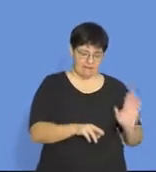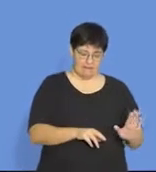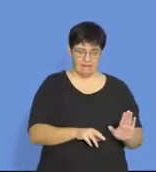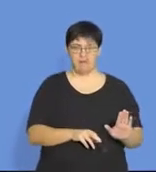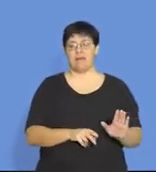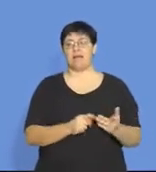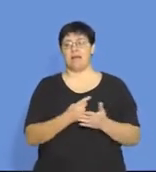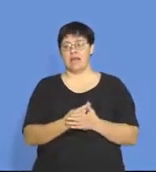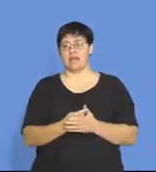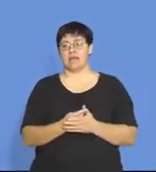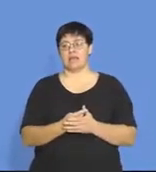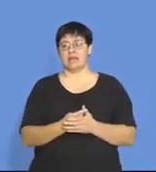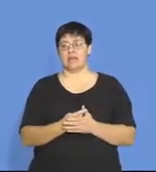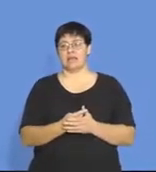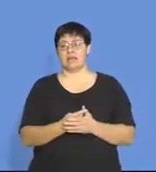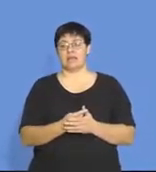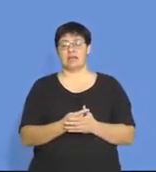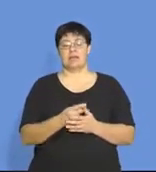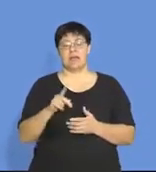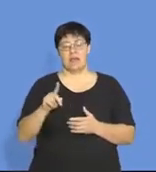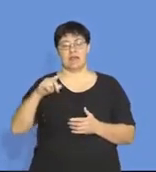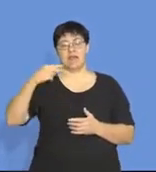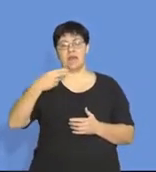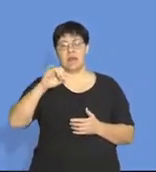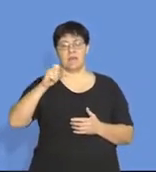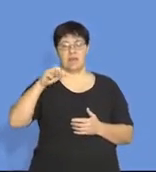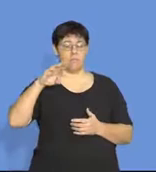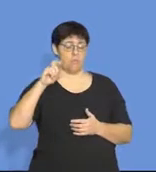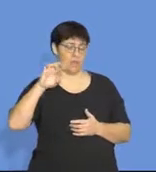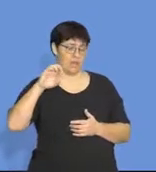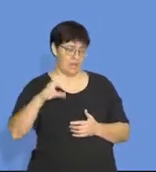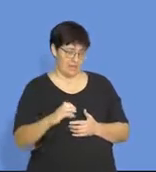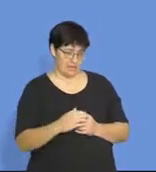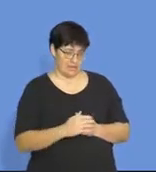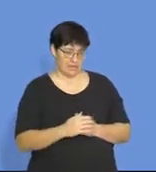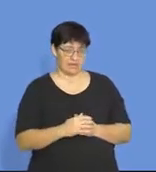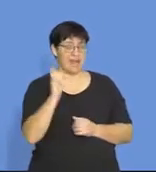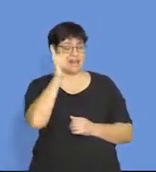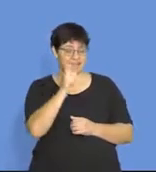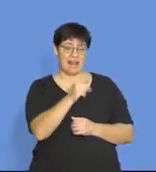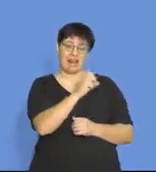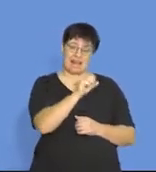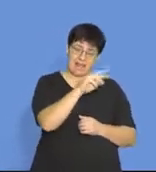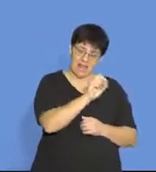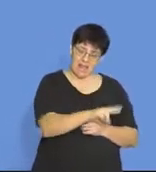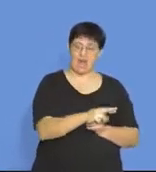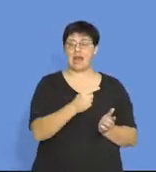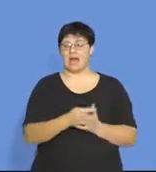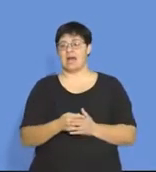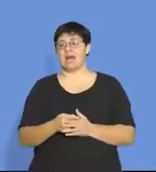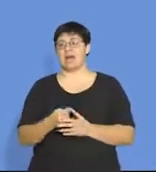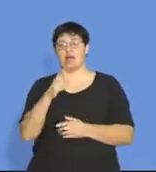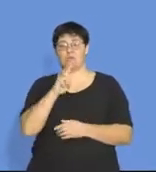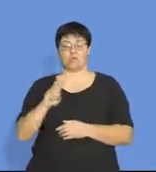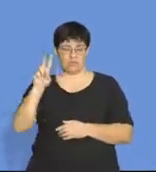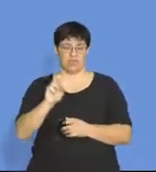linear one and the hyperbolic. Or at a later stage, we'll then look at the linear and the quadratic.